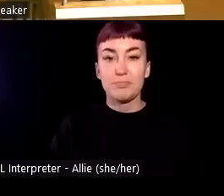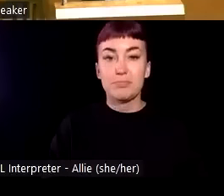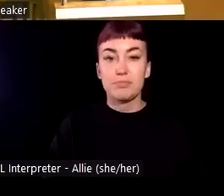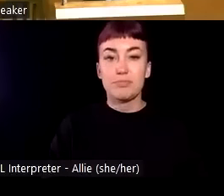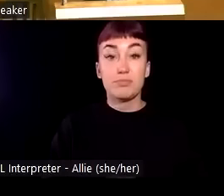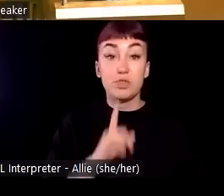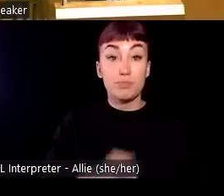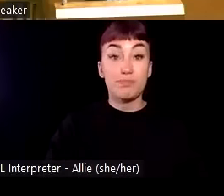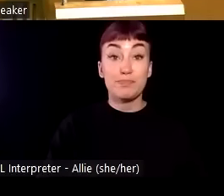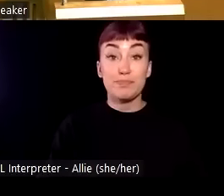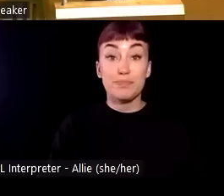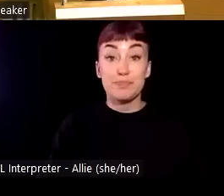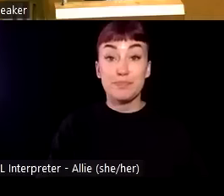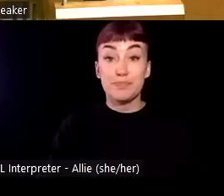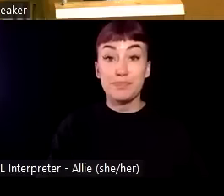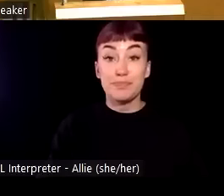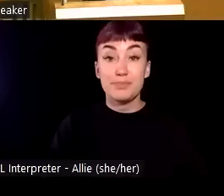Sure.